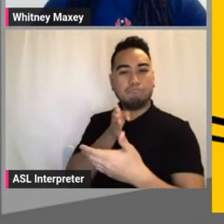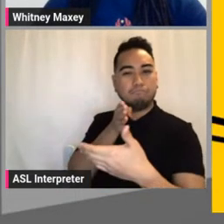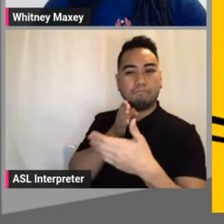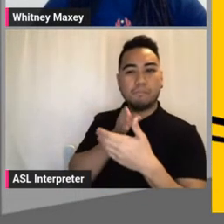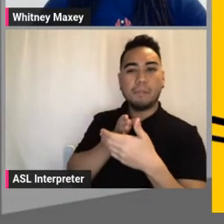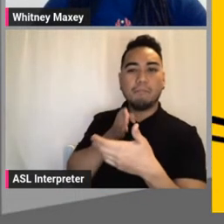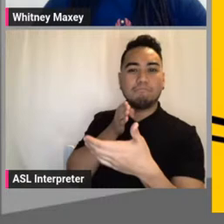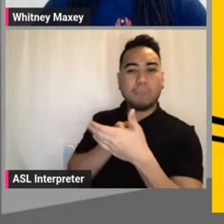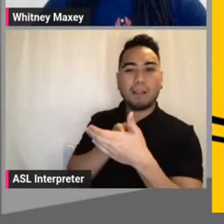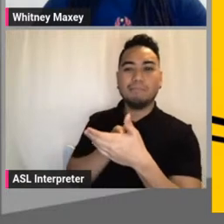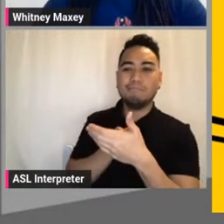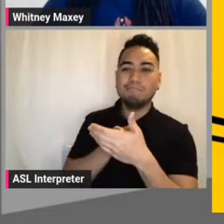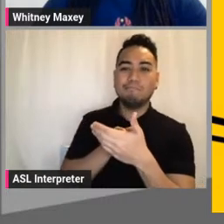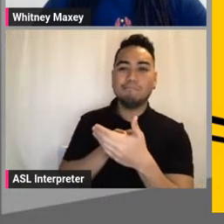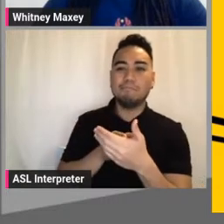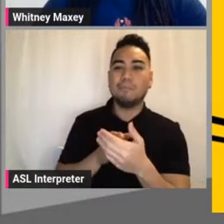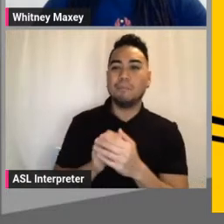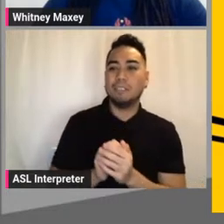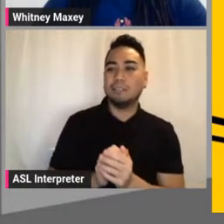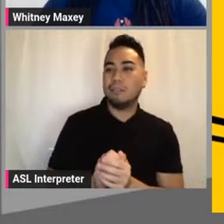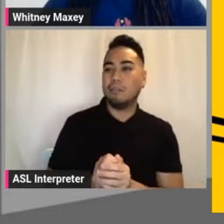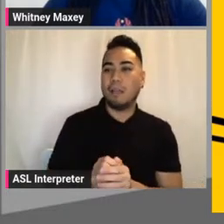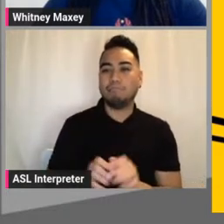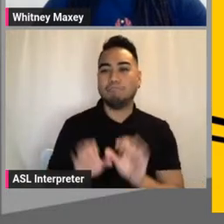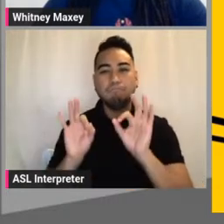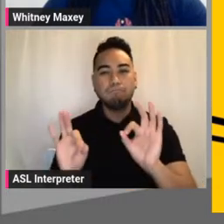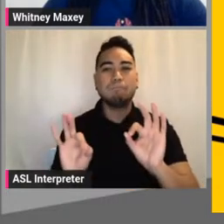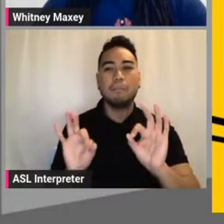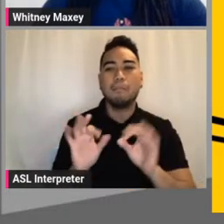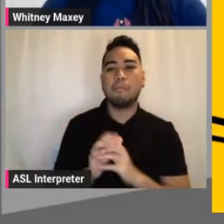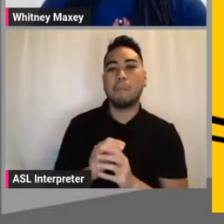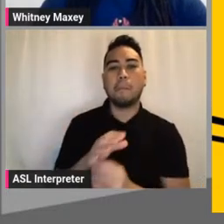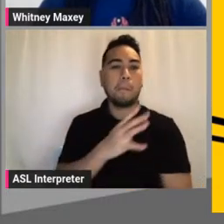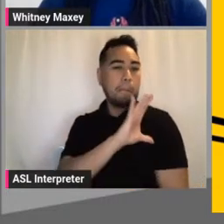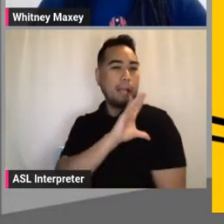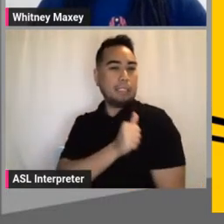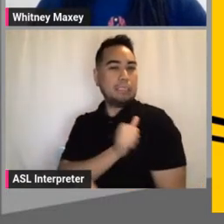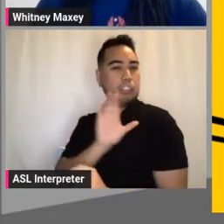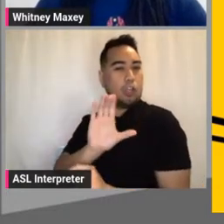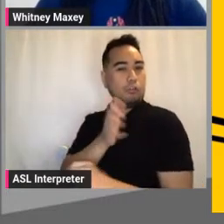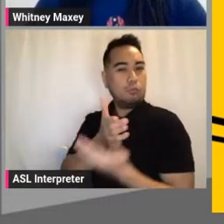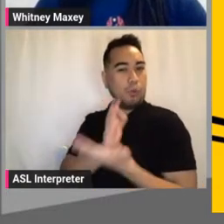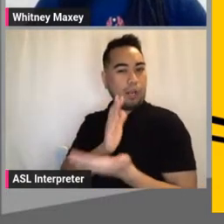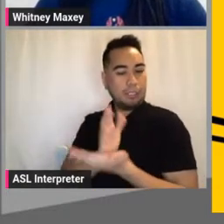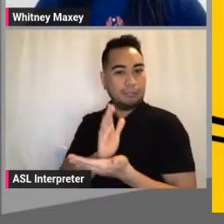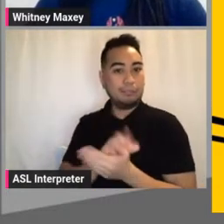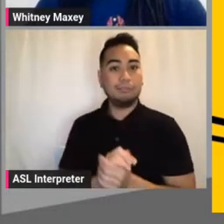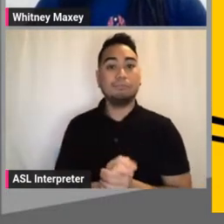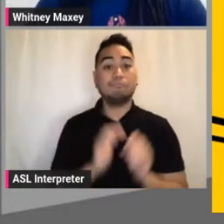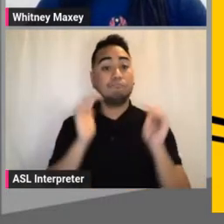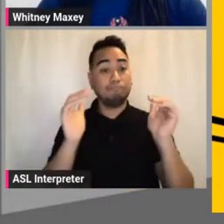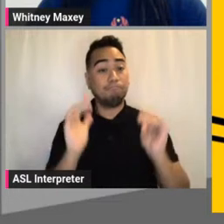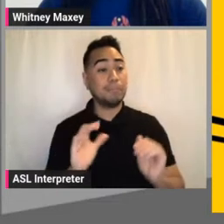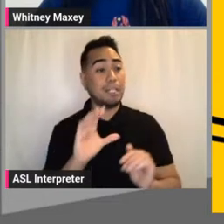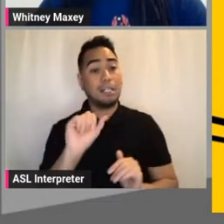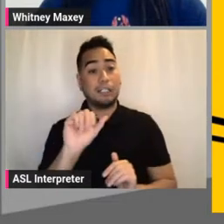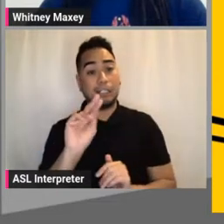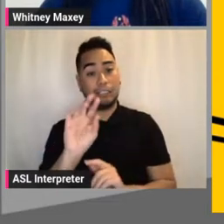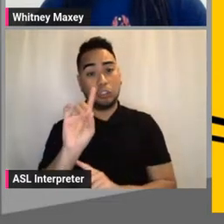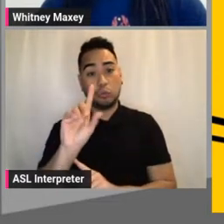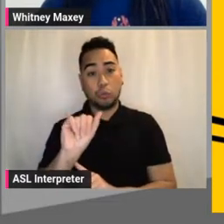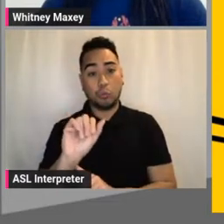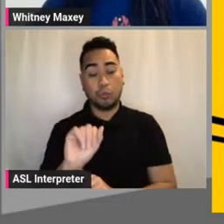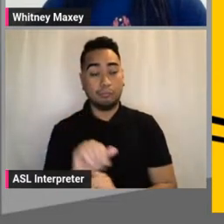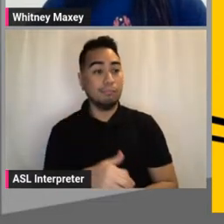Over to you, Sandra. All right, folks, we are at the final slide. And for this one, I just